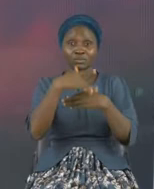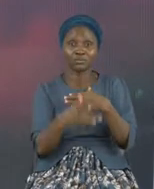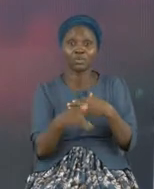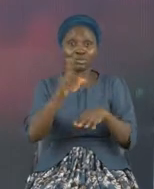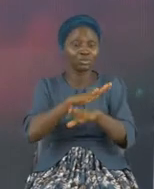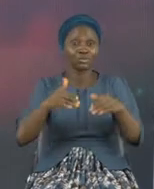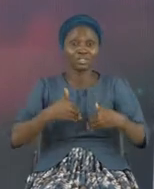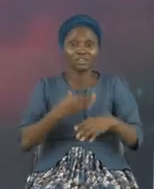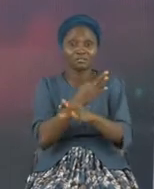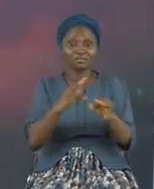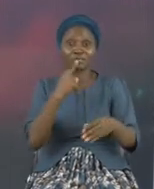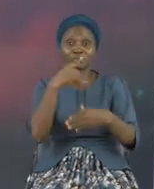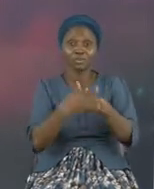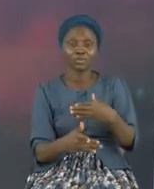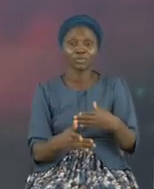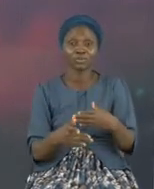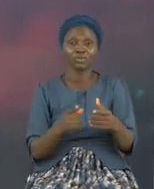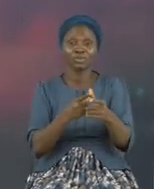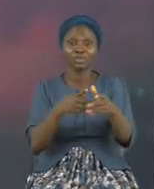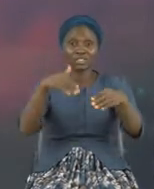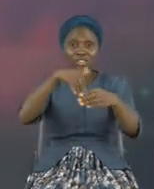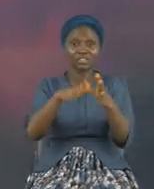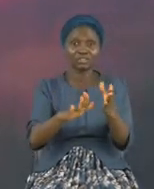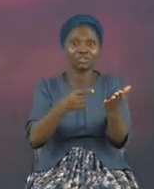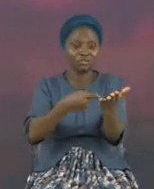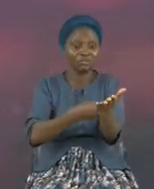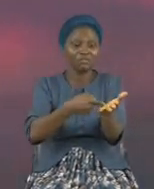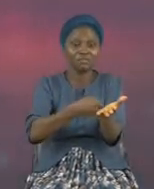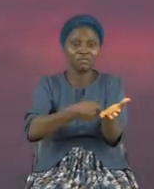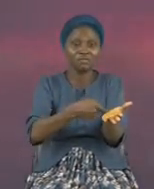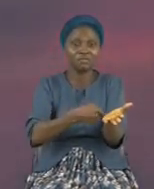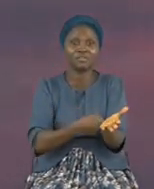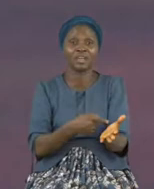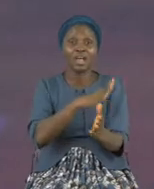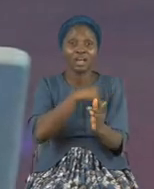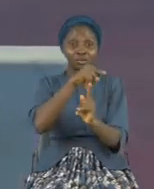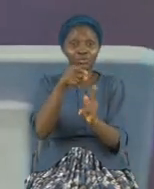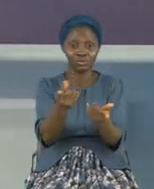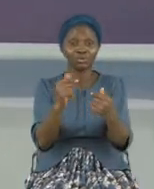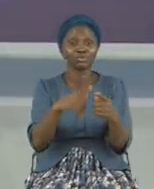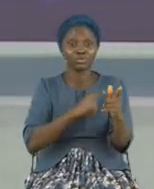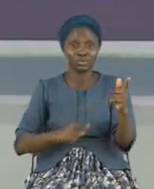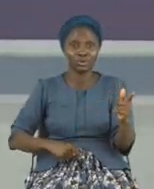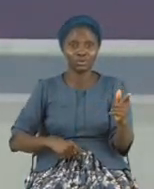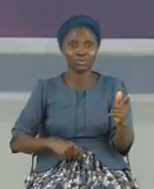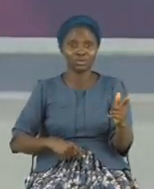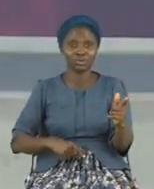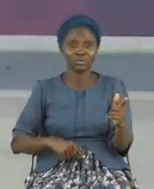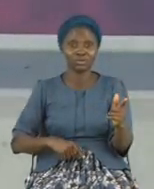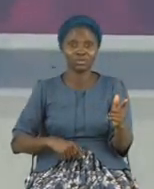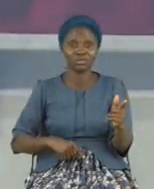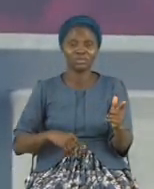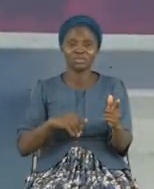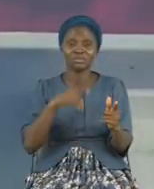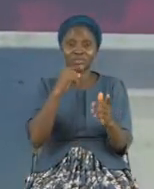running in your veins. Deficiency. And when you come to the Lord, I'm telling you all this so that, you know, when we pray, you're not